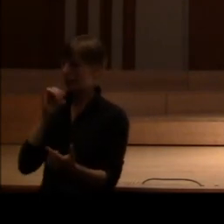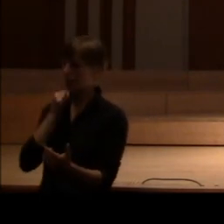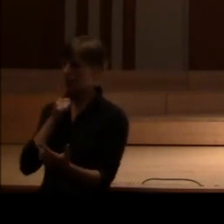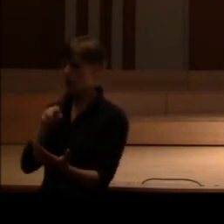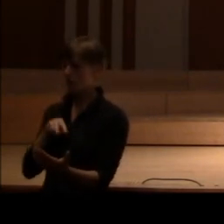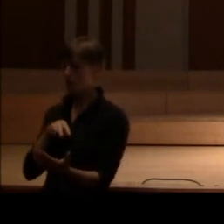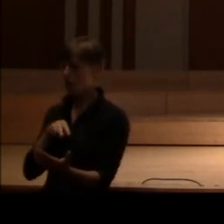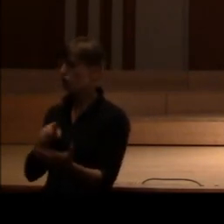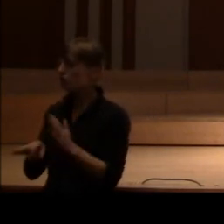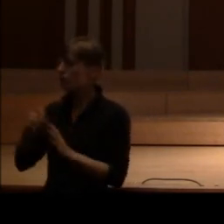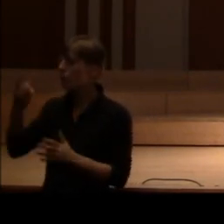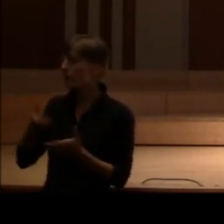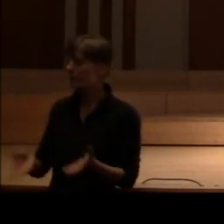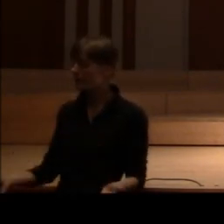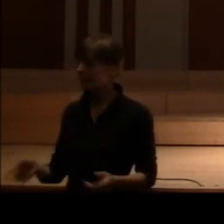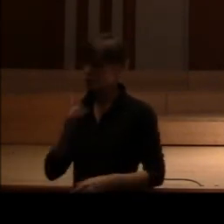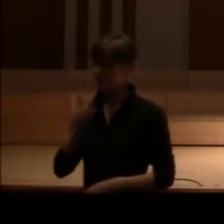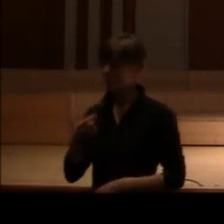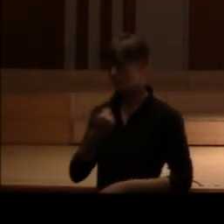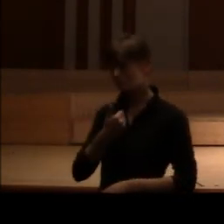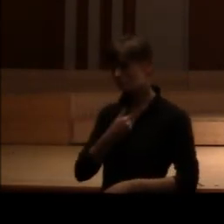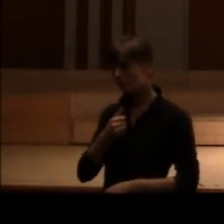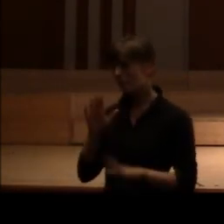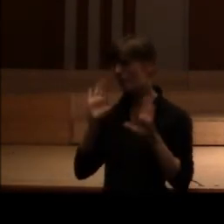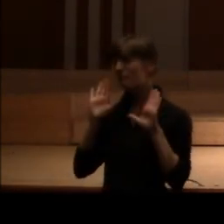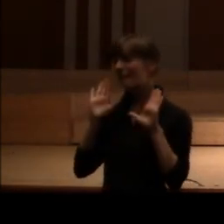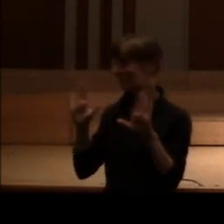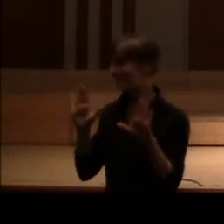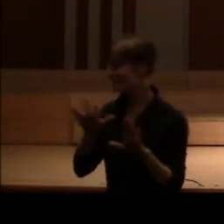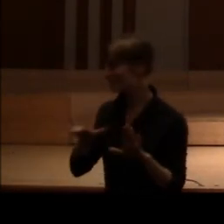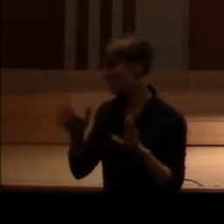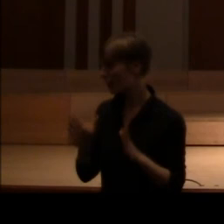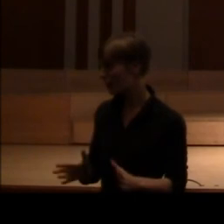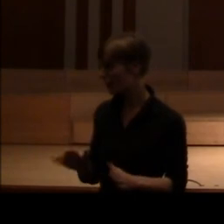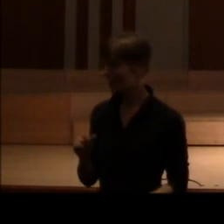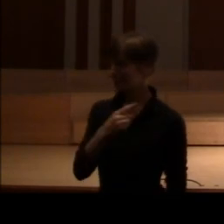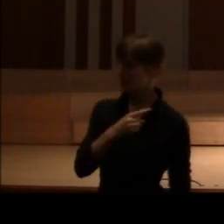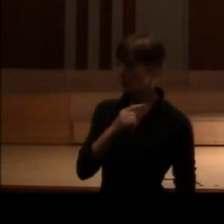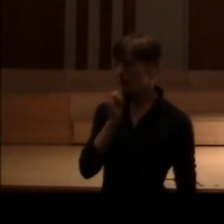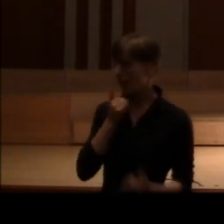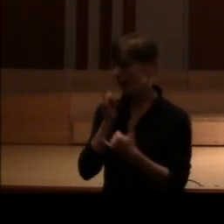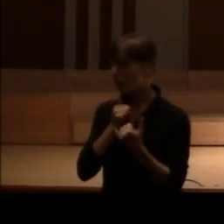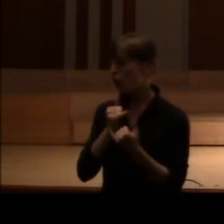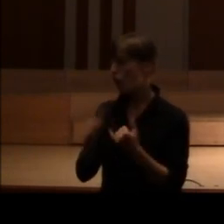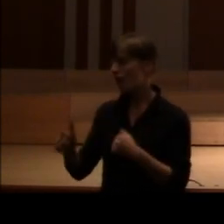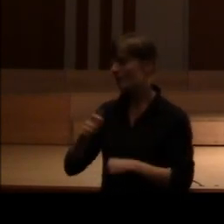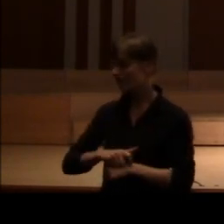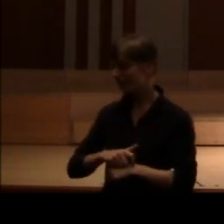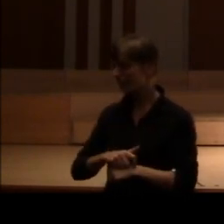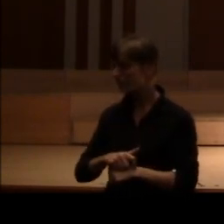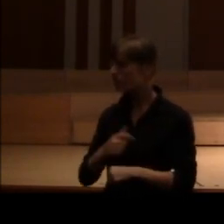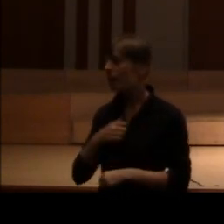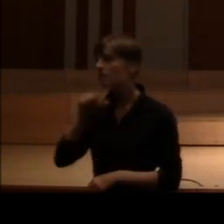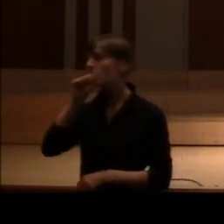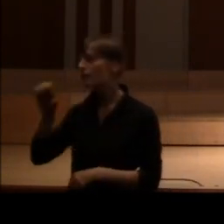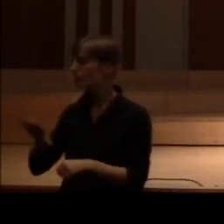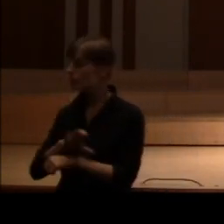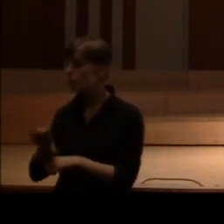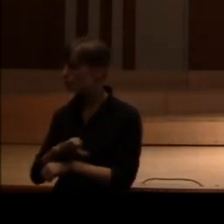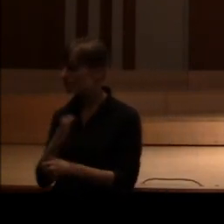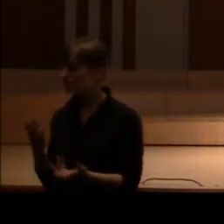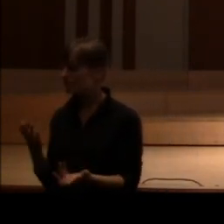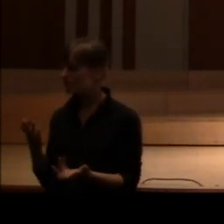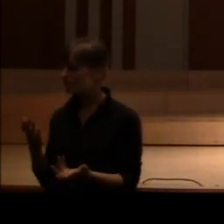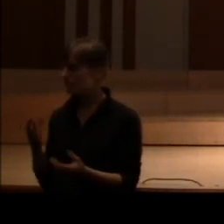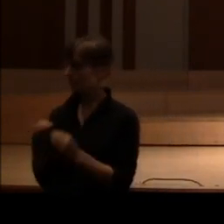and I'm a fantastic speller like yourself, and I love the fact that there's a computer so that nobody knows